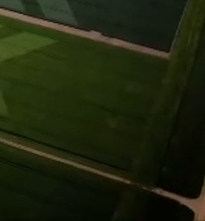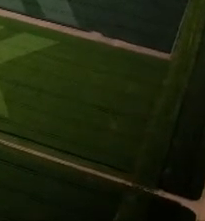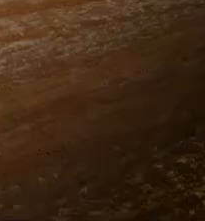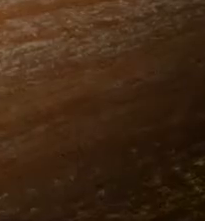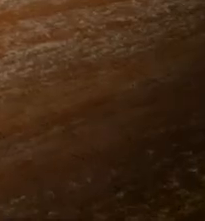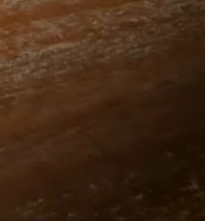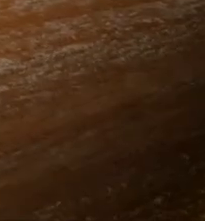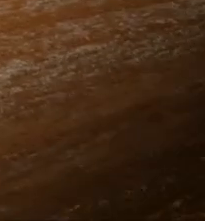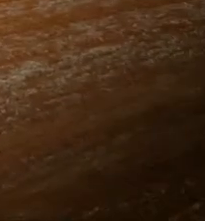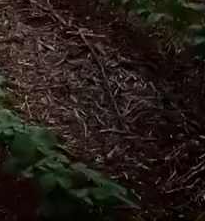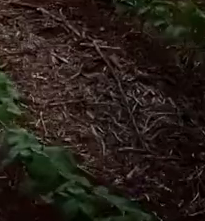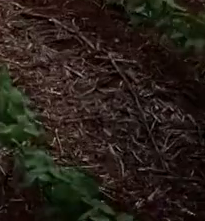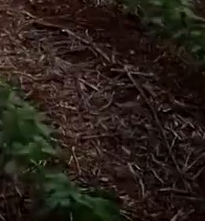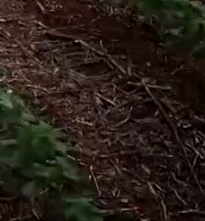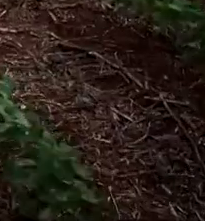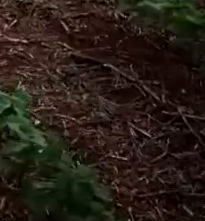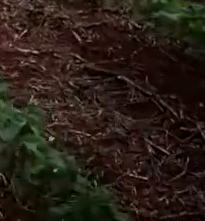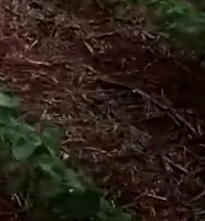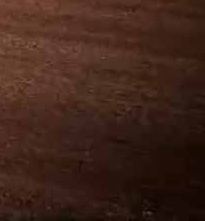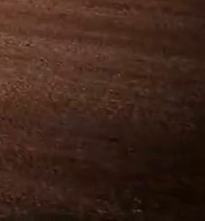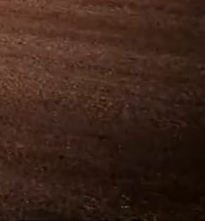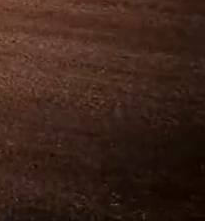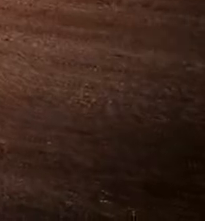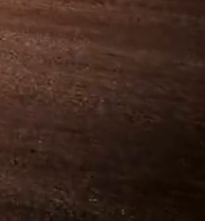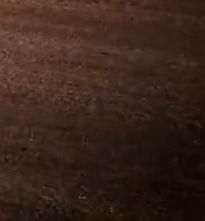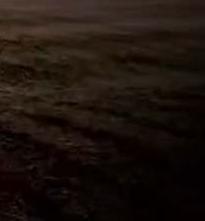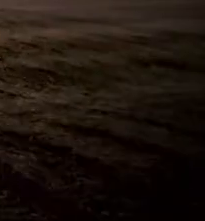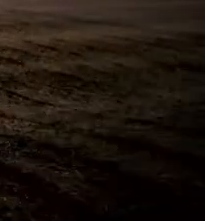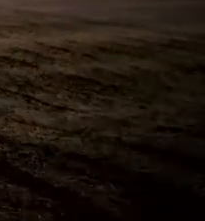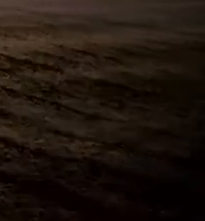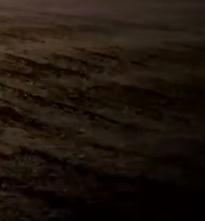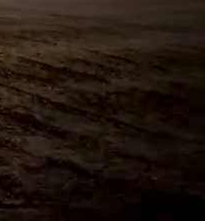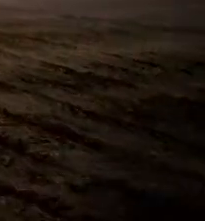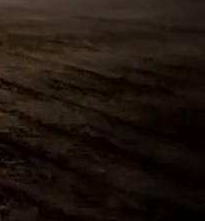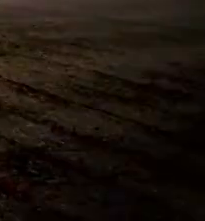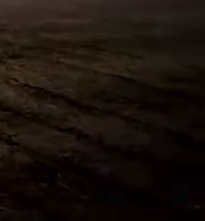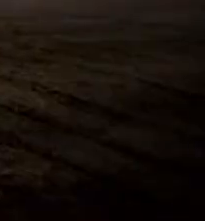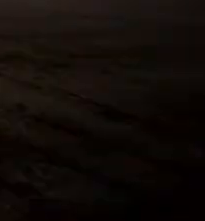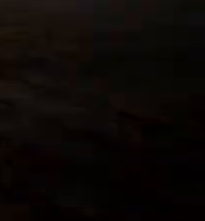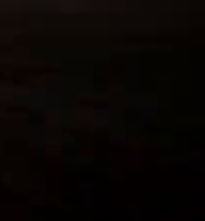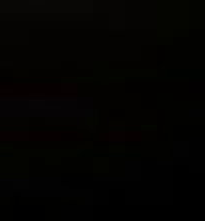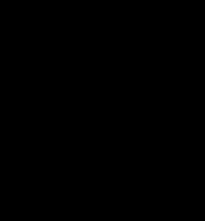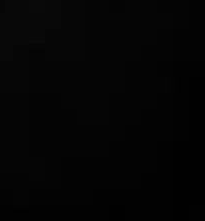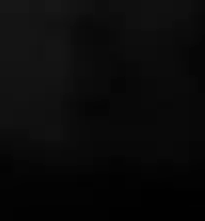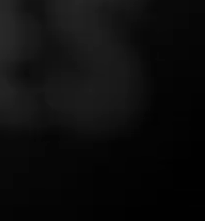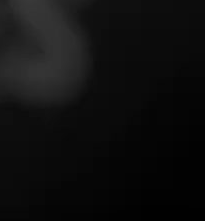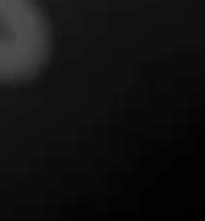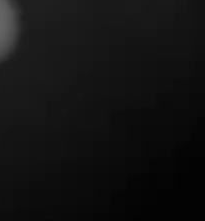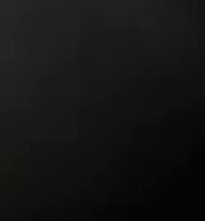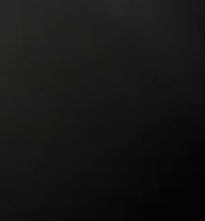for positive transformation is what moves us, translating the passion for what we do.